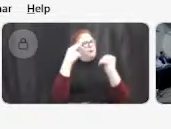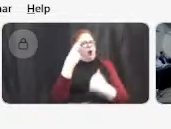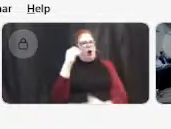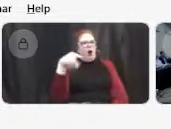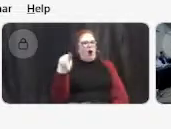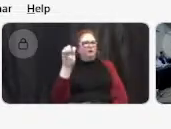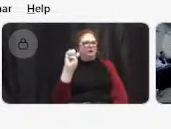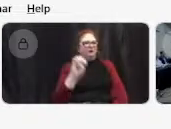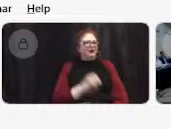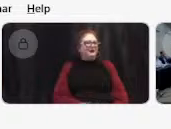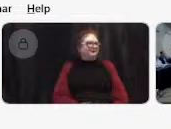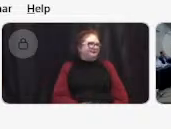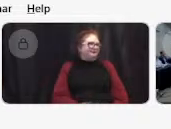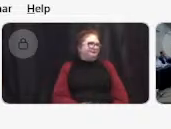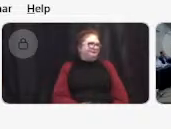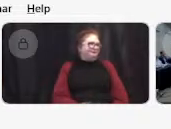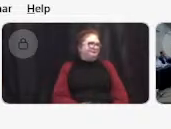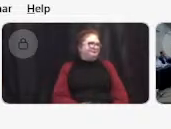All right, any other